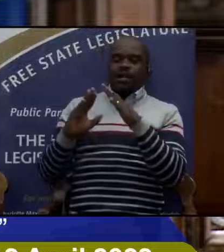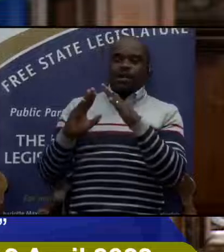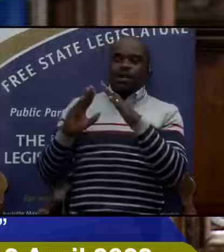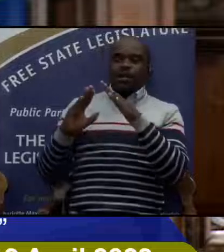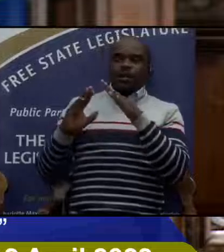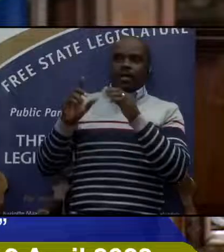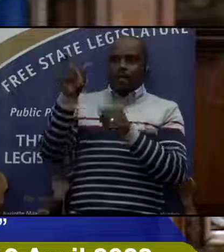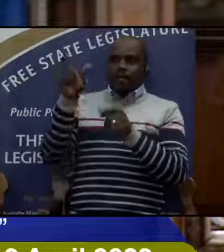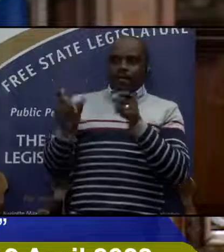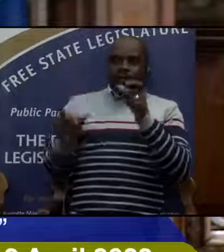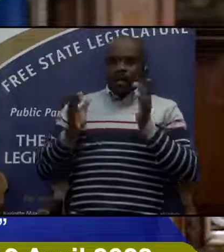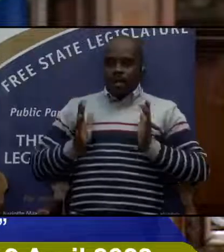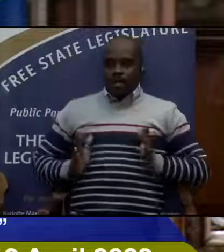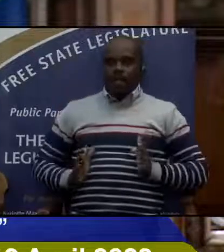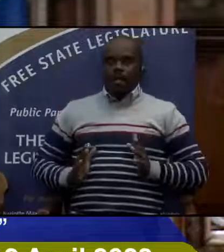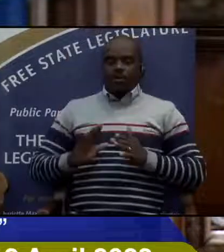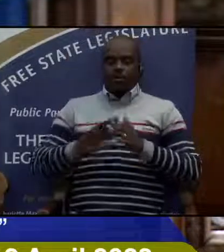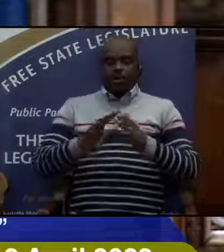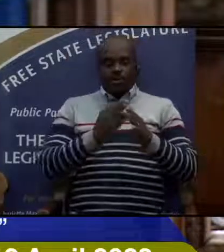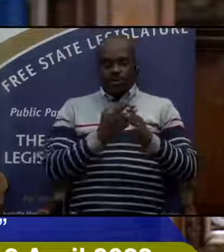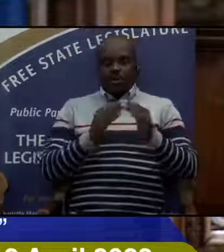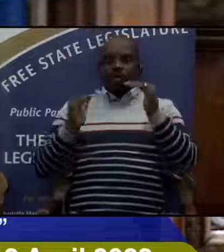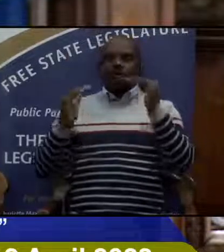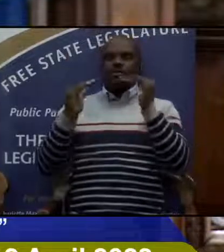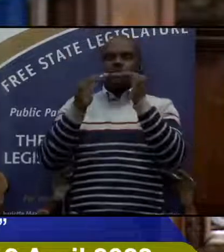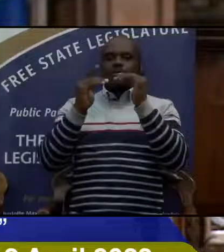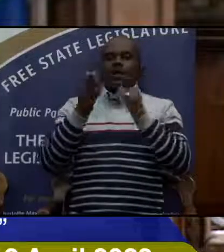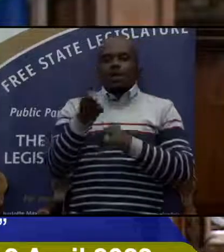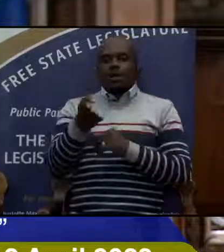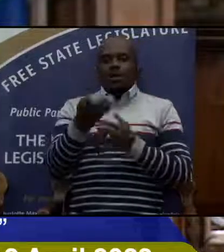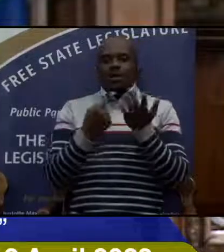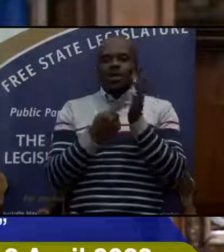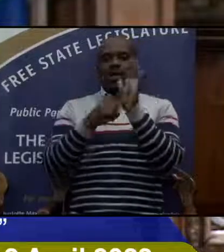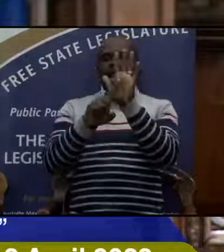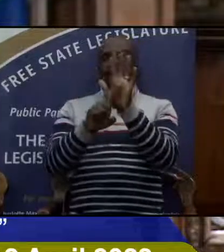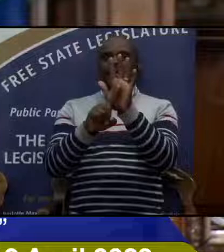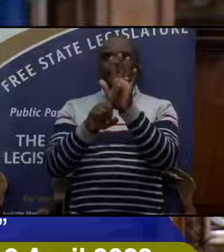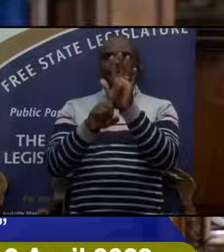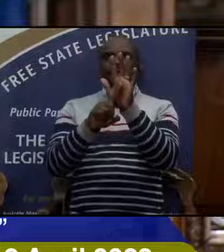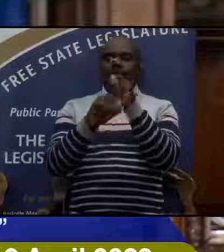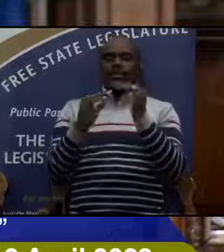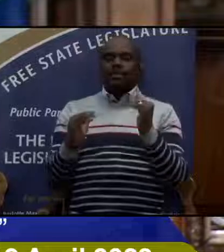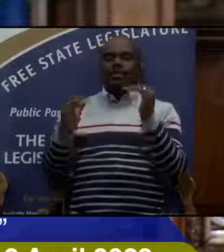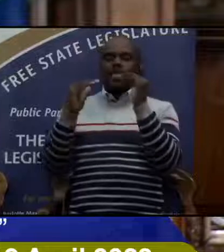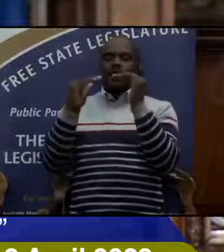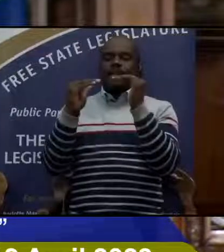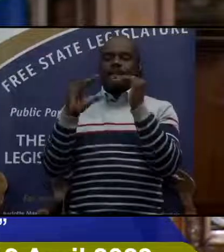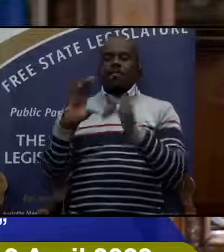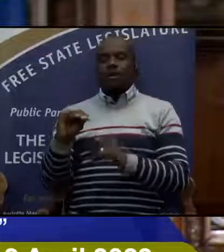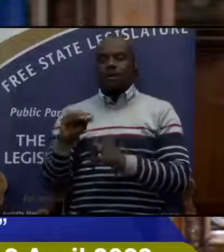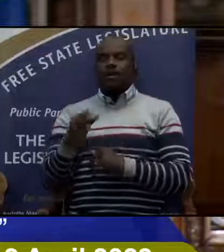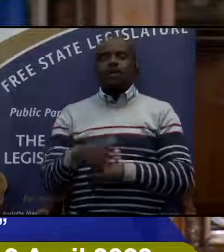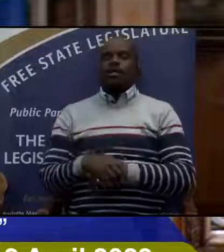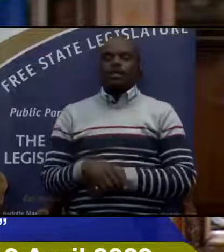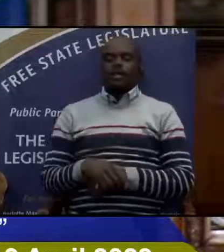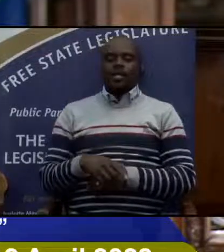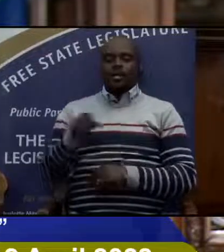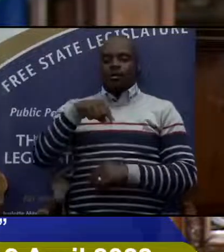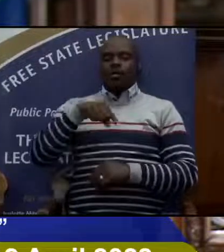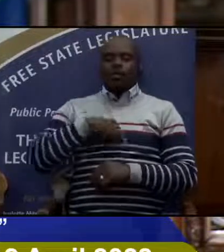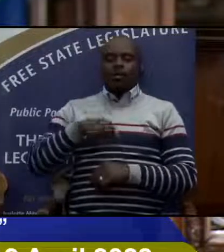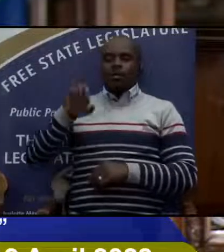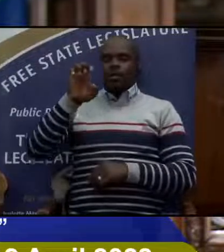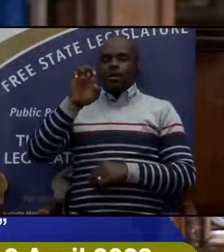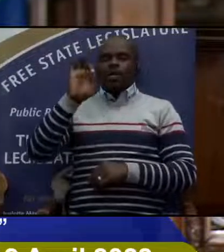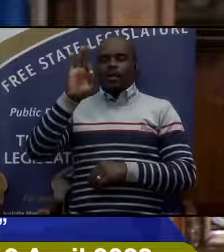the state to dictate the direction, form, and content that the state is taking. So as EFF, we are here to